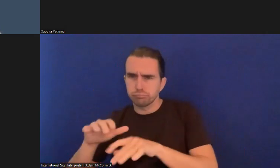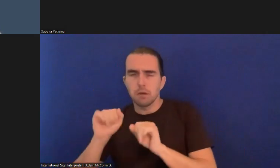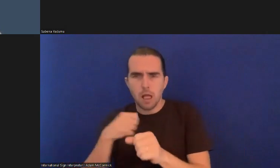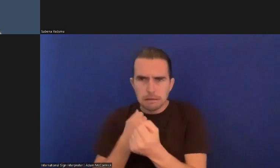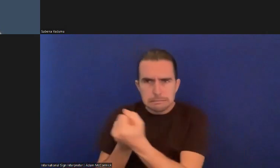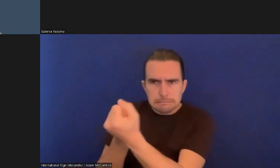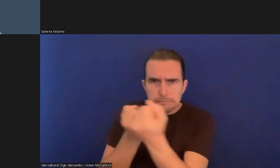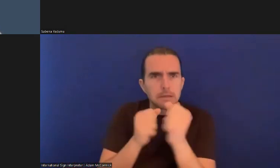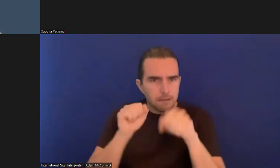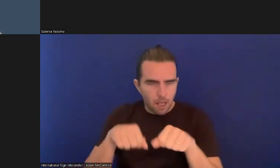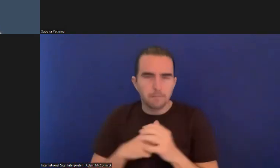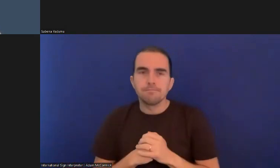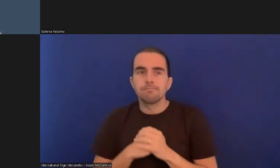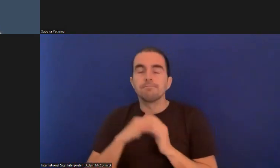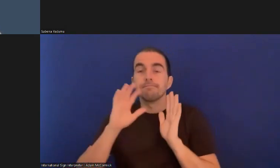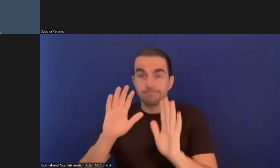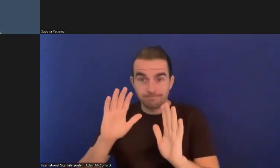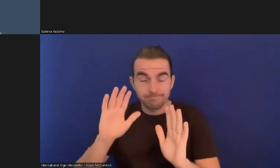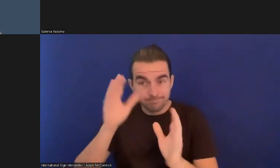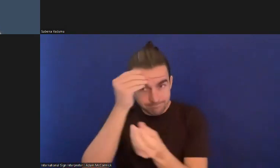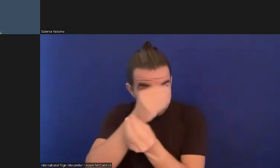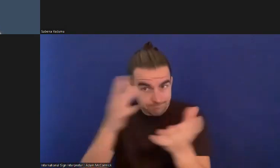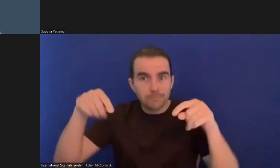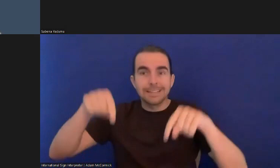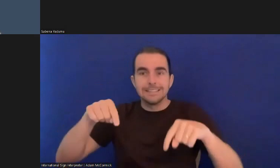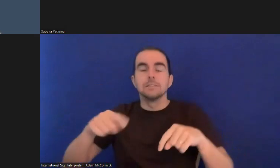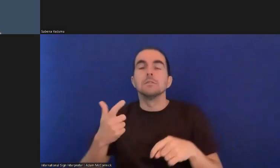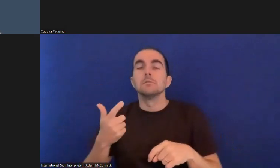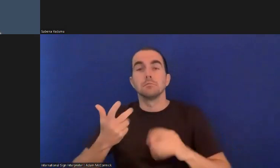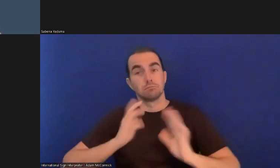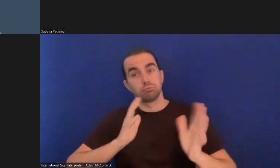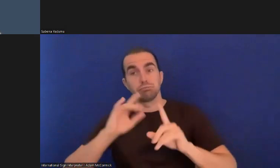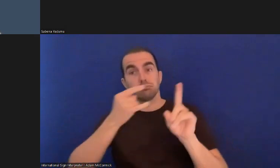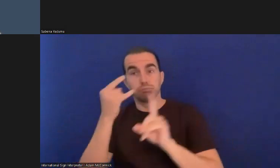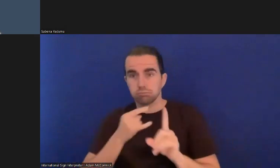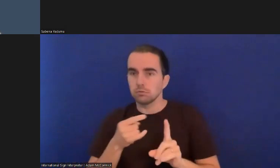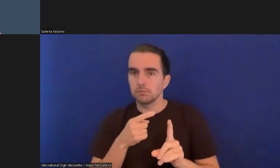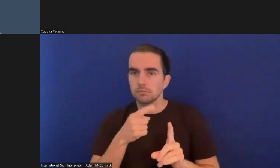us today. Note that your names will not be visible.